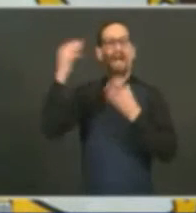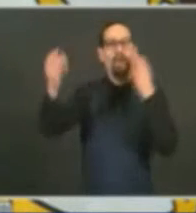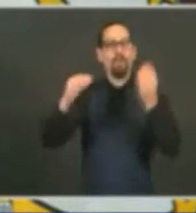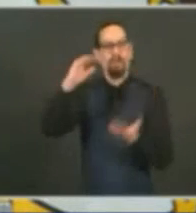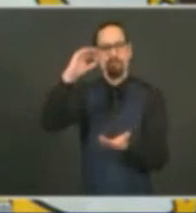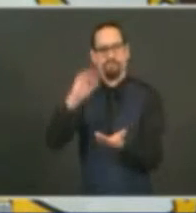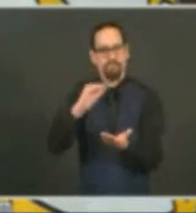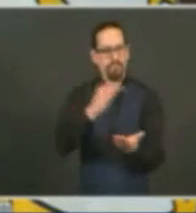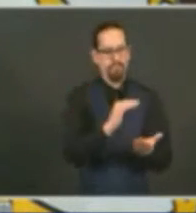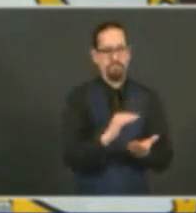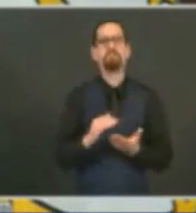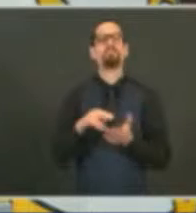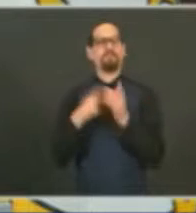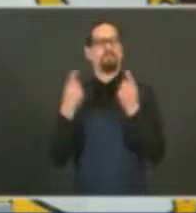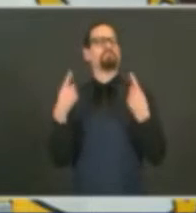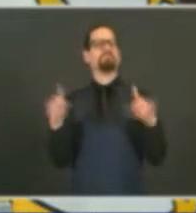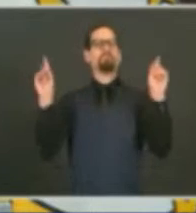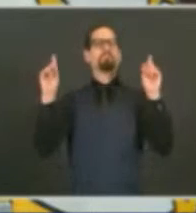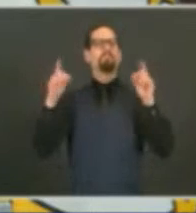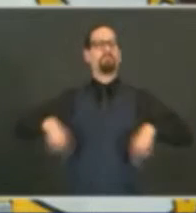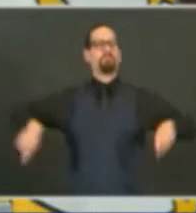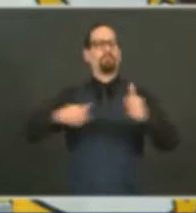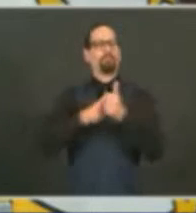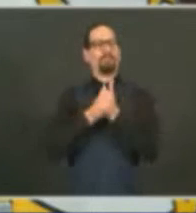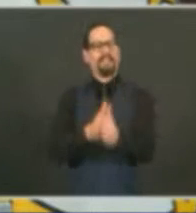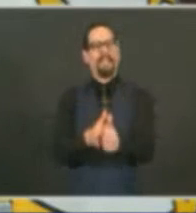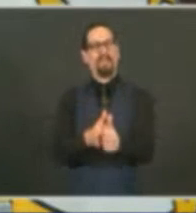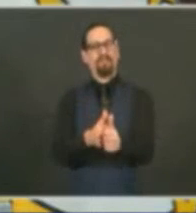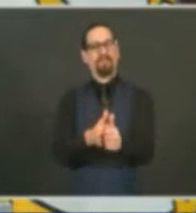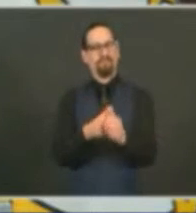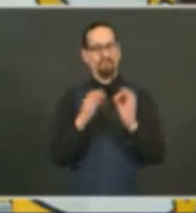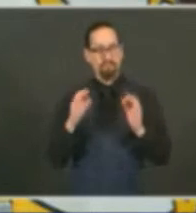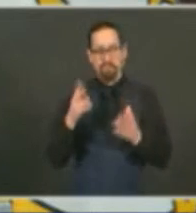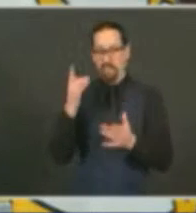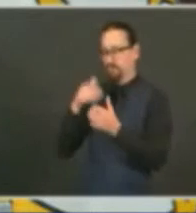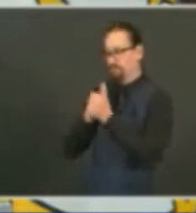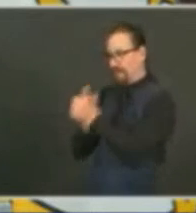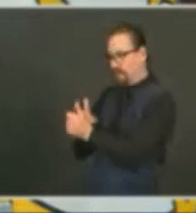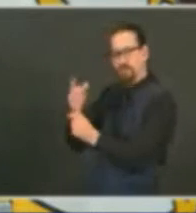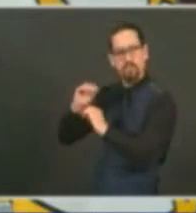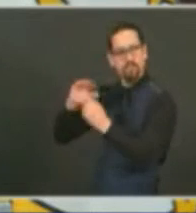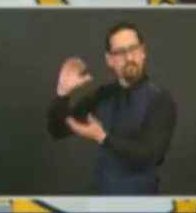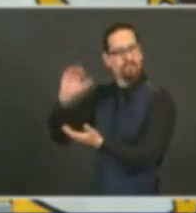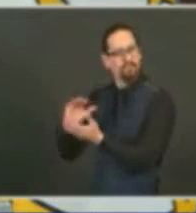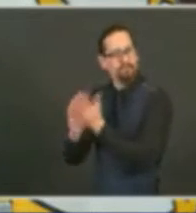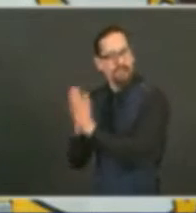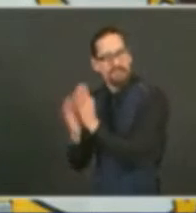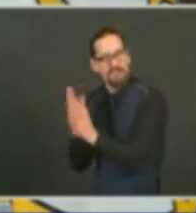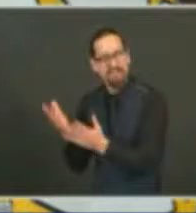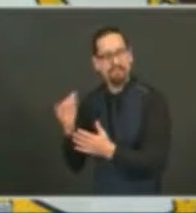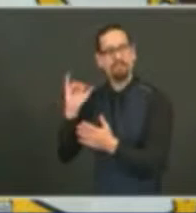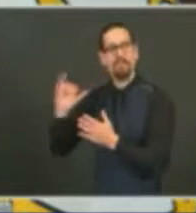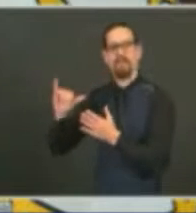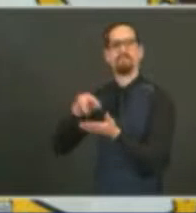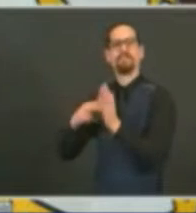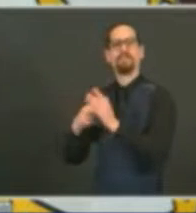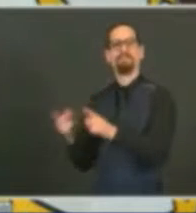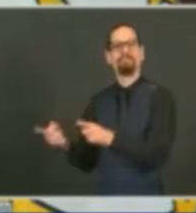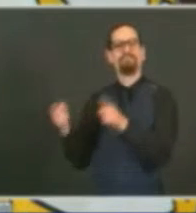a decline in mobility, which should lead to a decline in cases a couple of weeks from